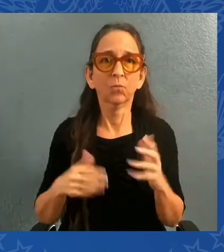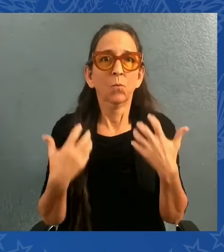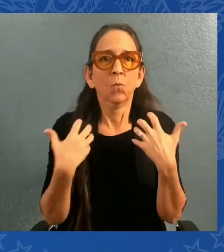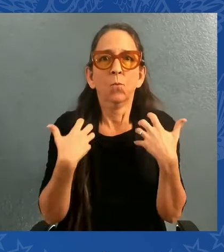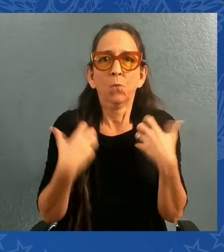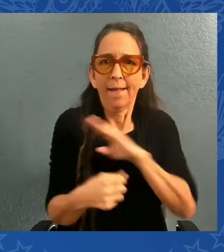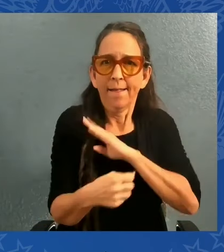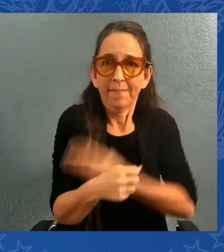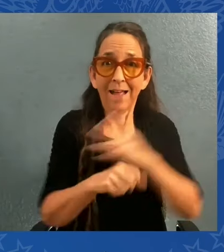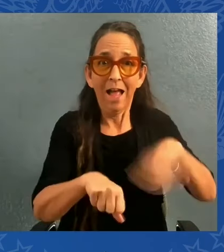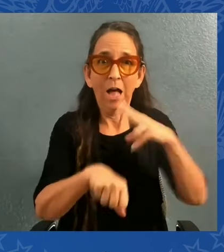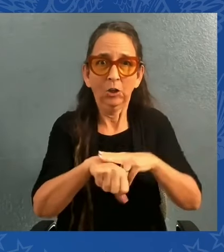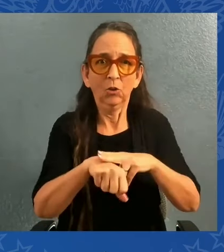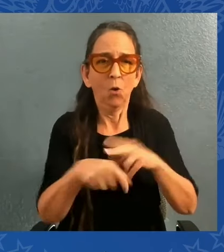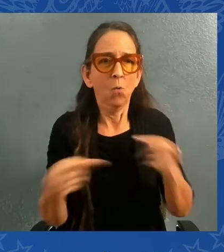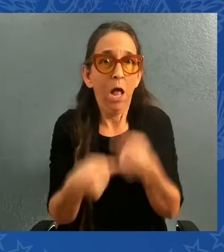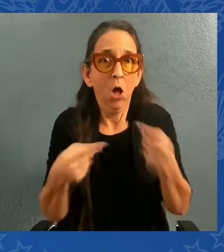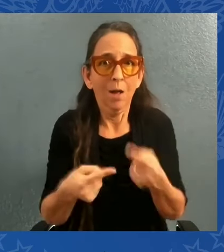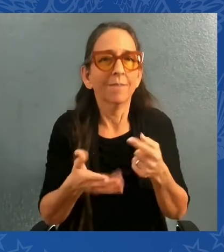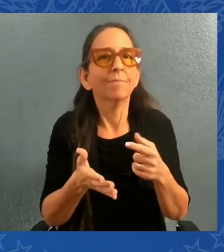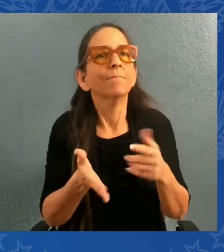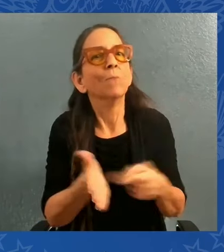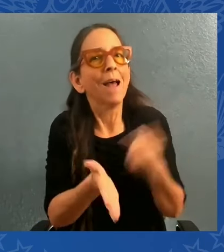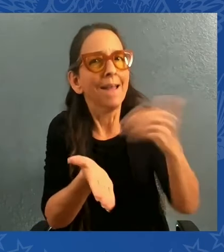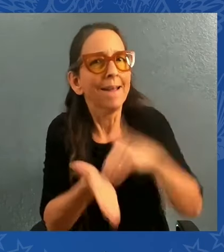commit and recommit to this sacred vow.